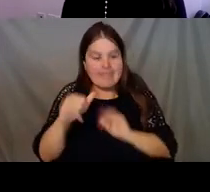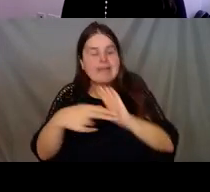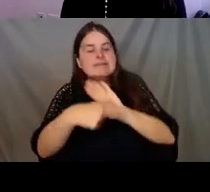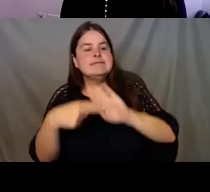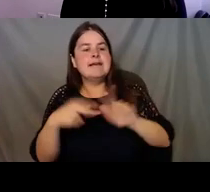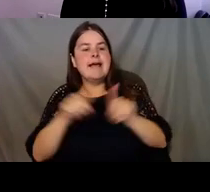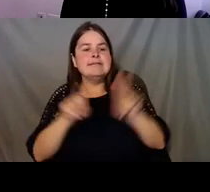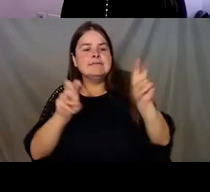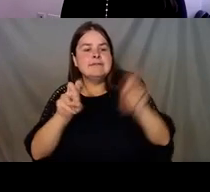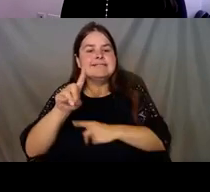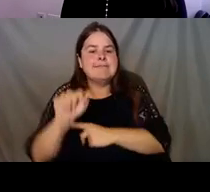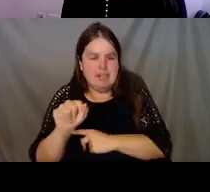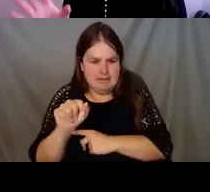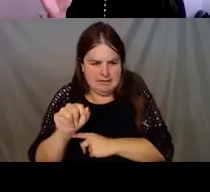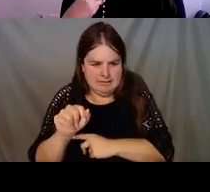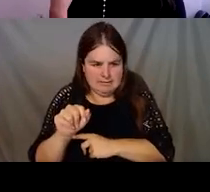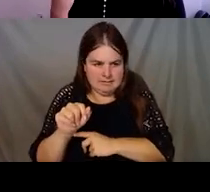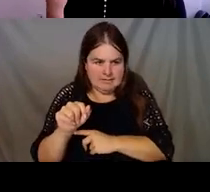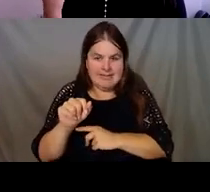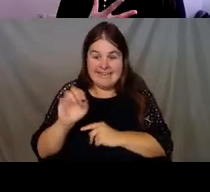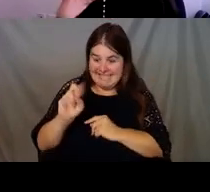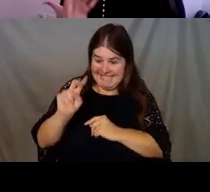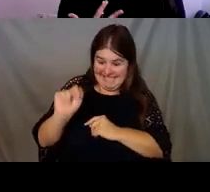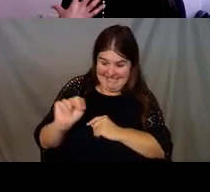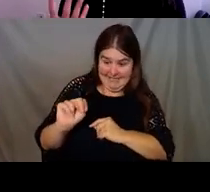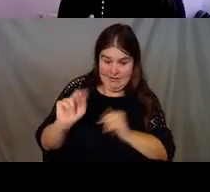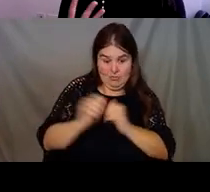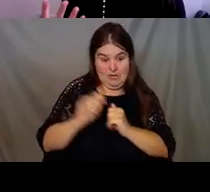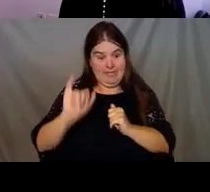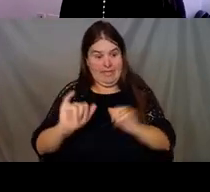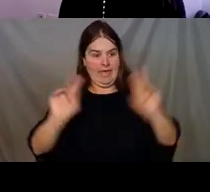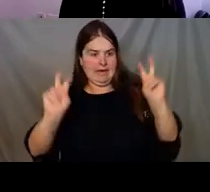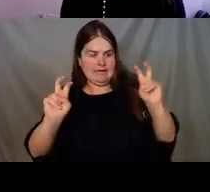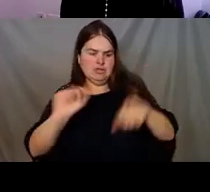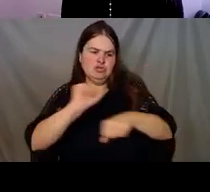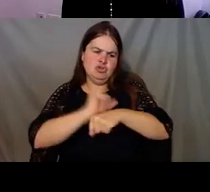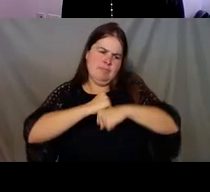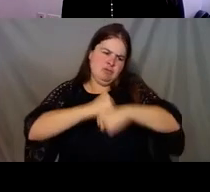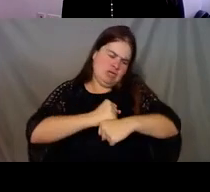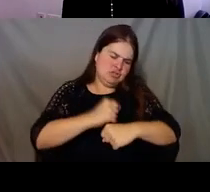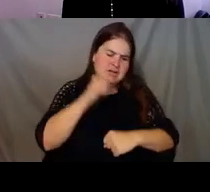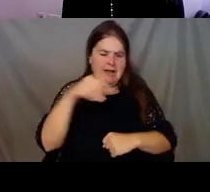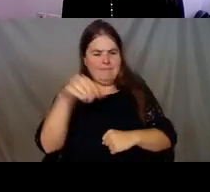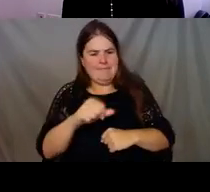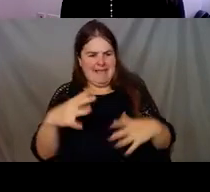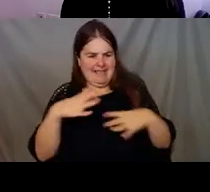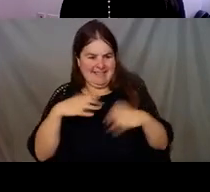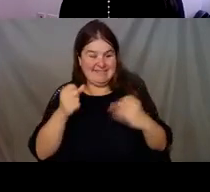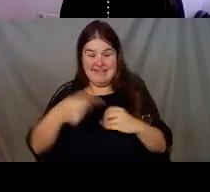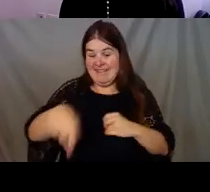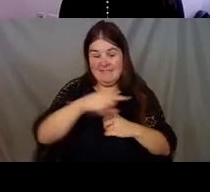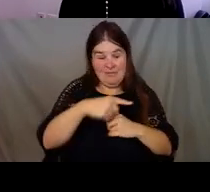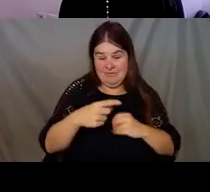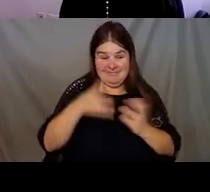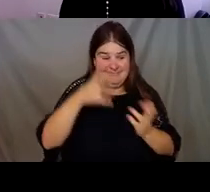right? And even with this job protected unpaid leave, caregivers are often unable to take this time off